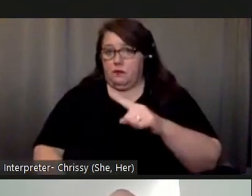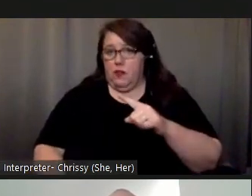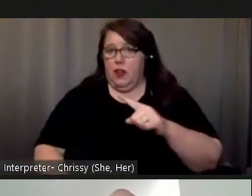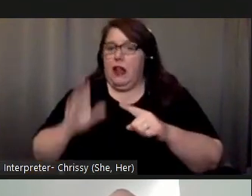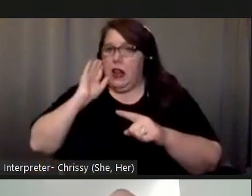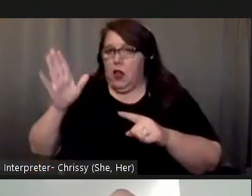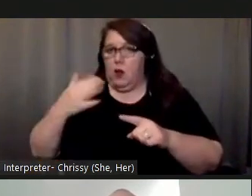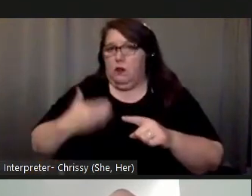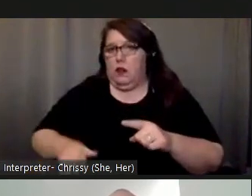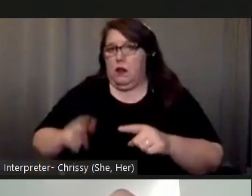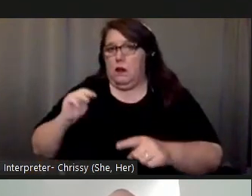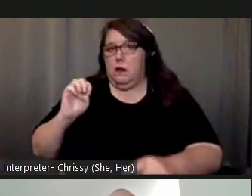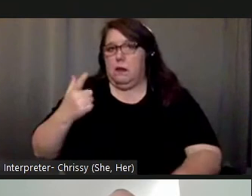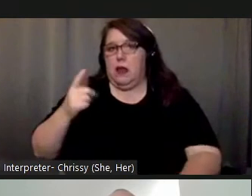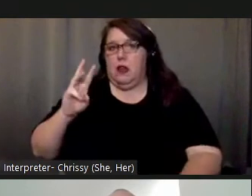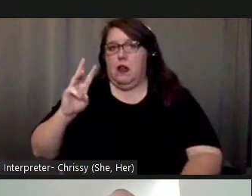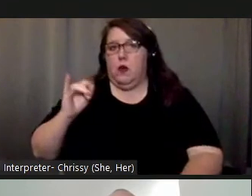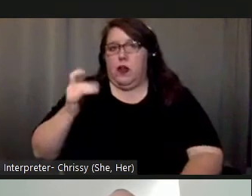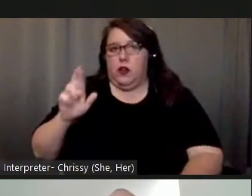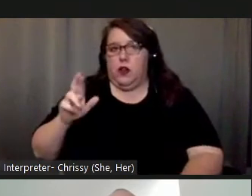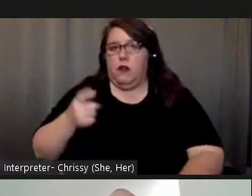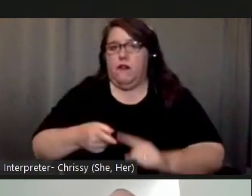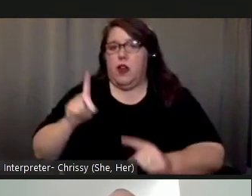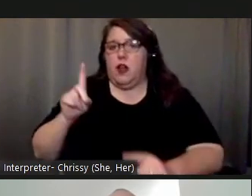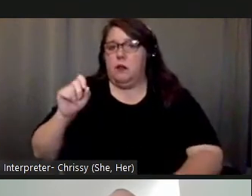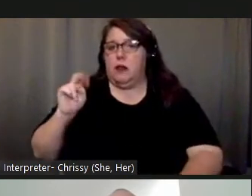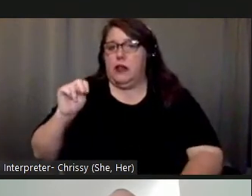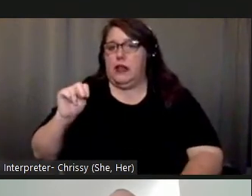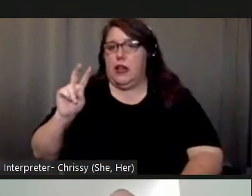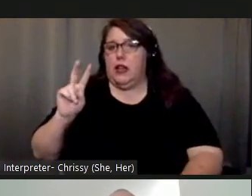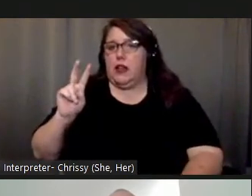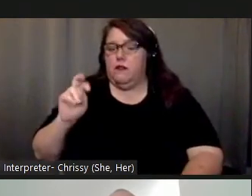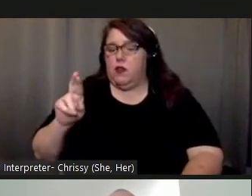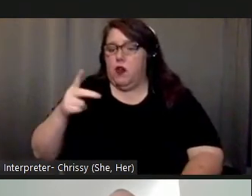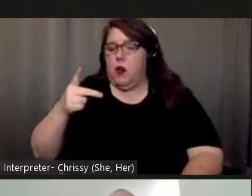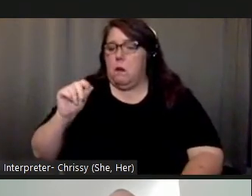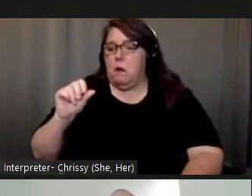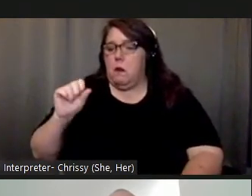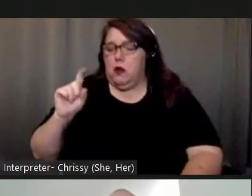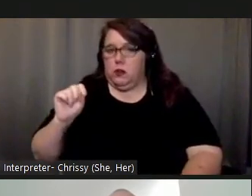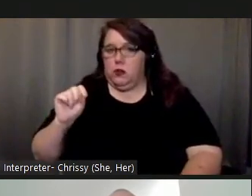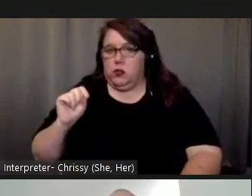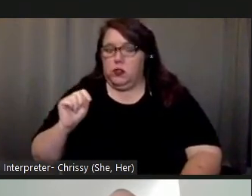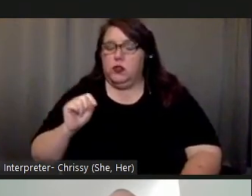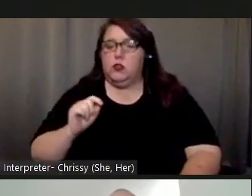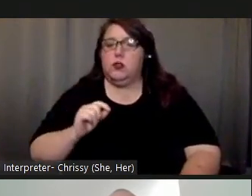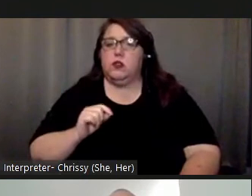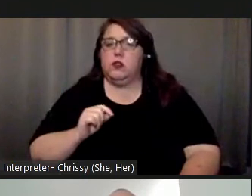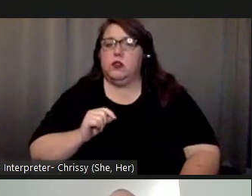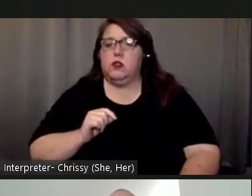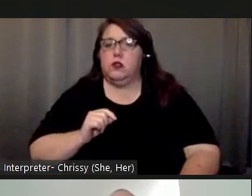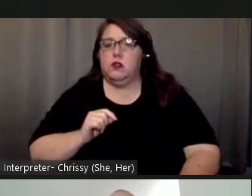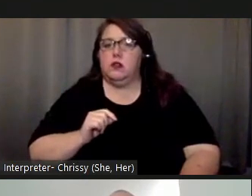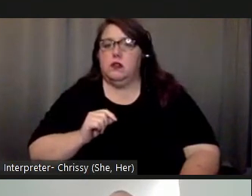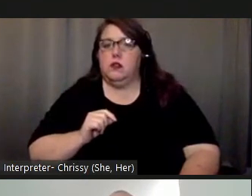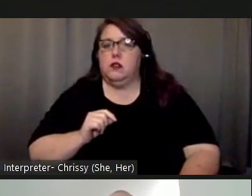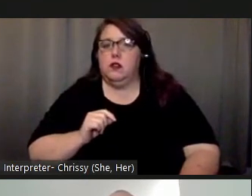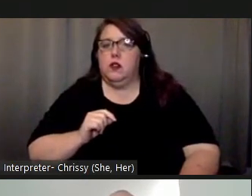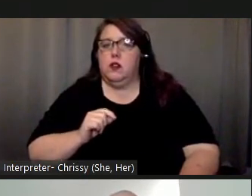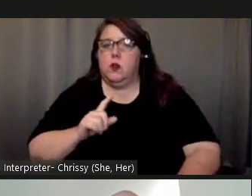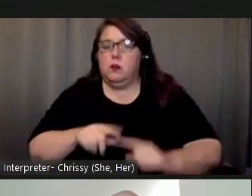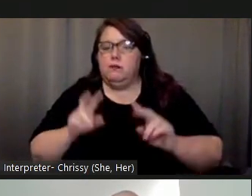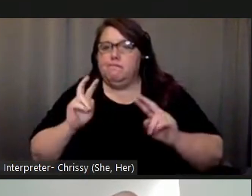Hello, this is Meg Wingeter from the Denver Post. With the surveillance variants,